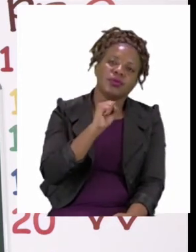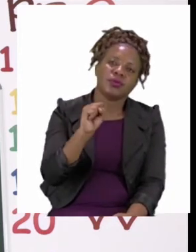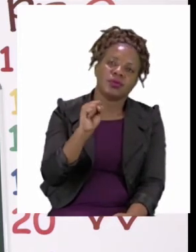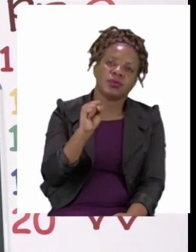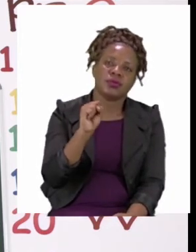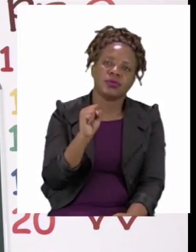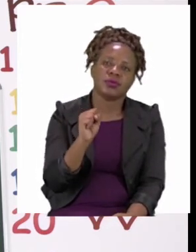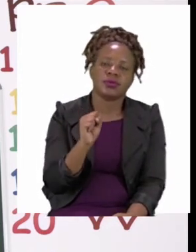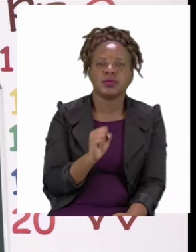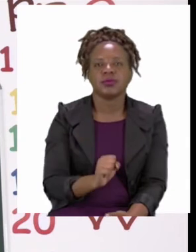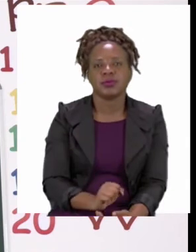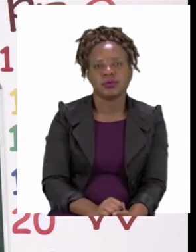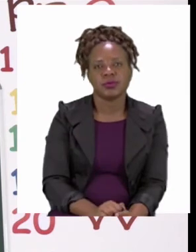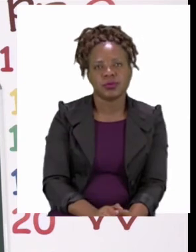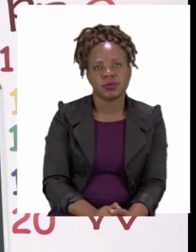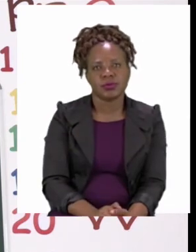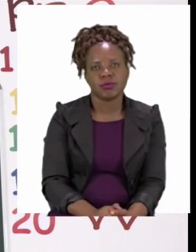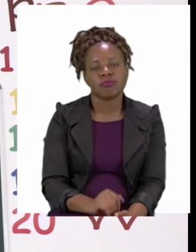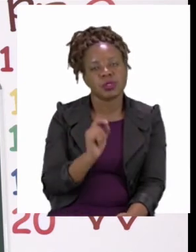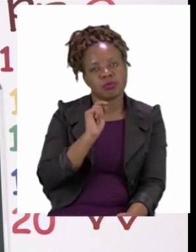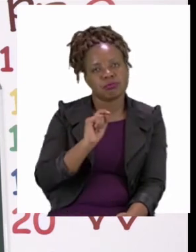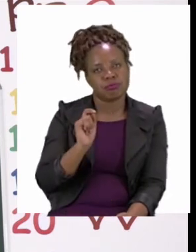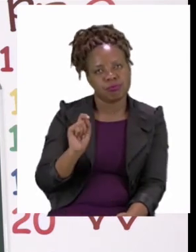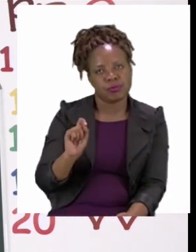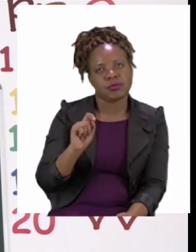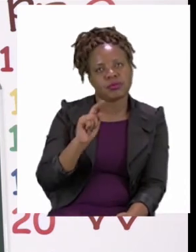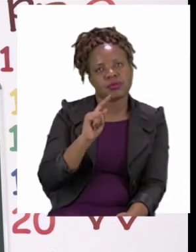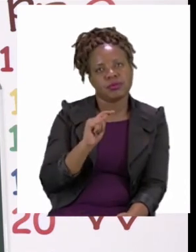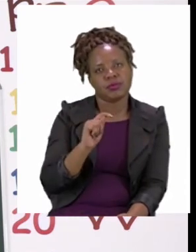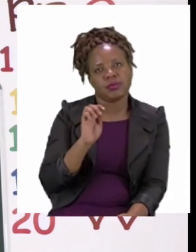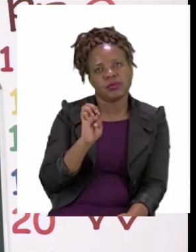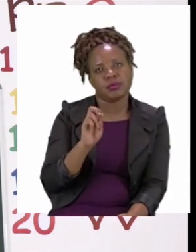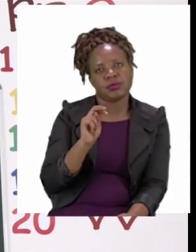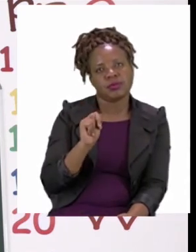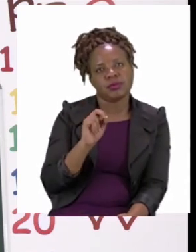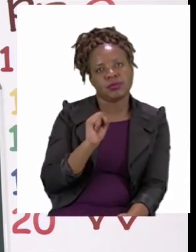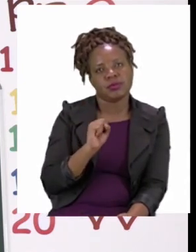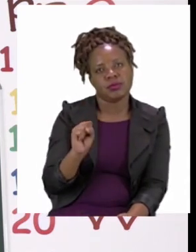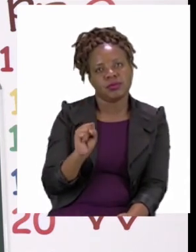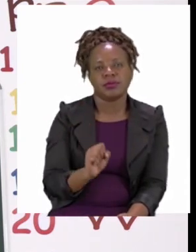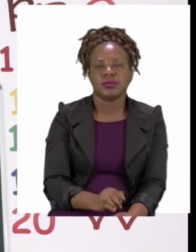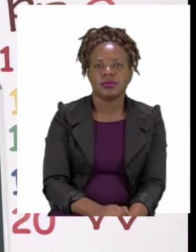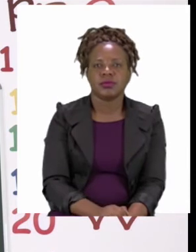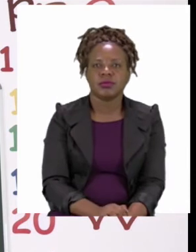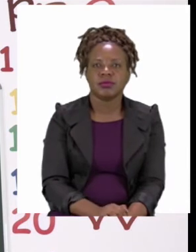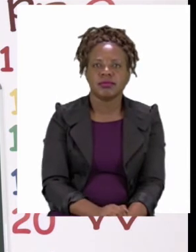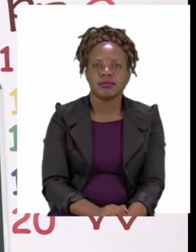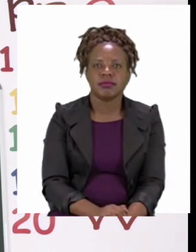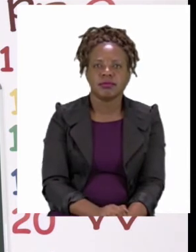38 is tens. So we are going to write our tens.